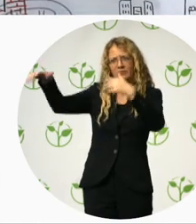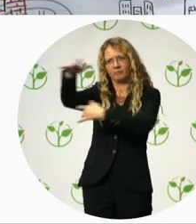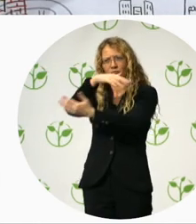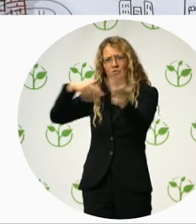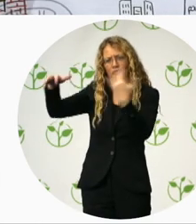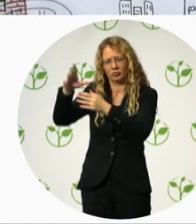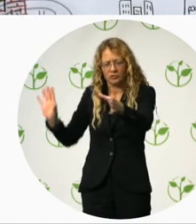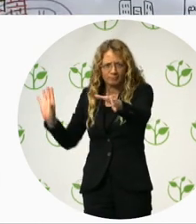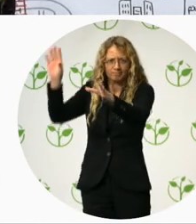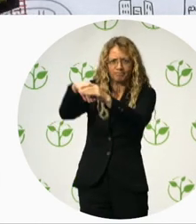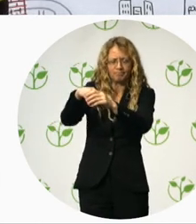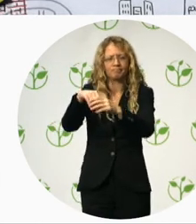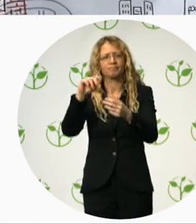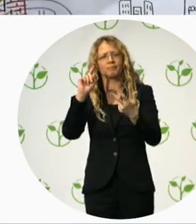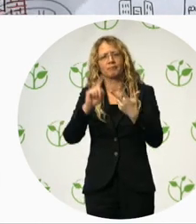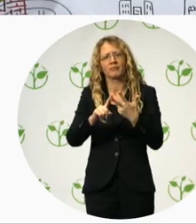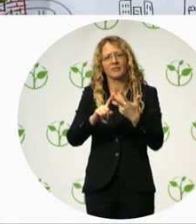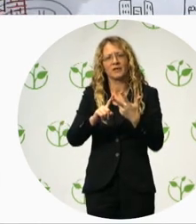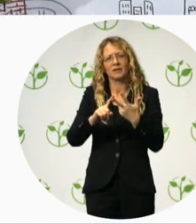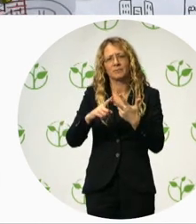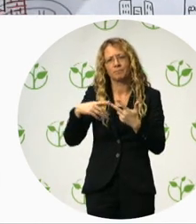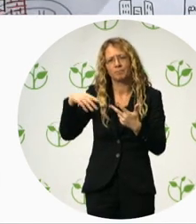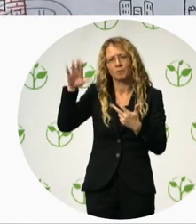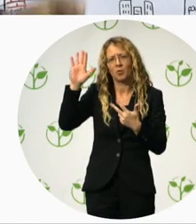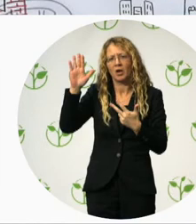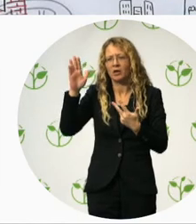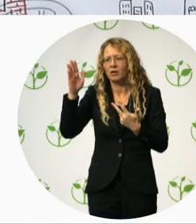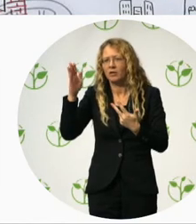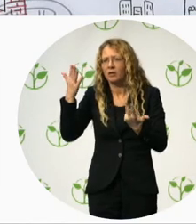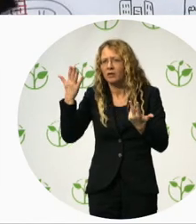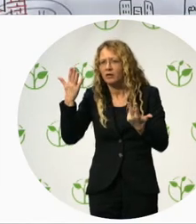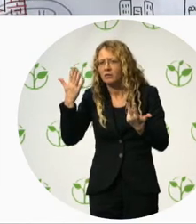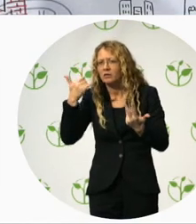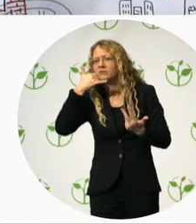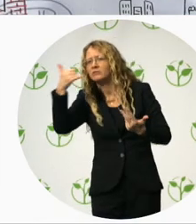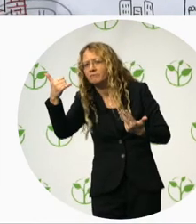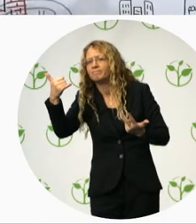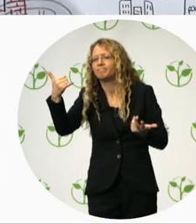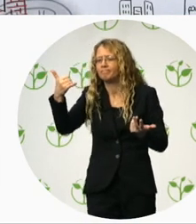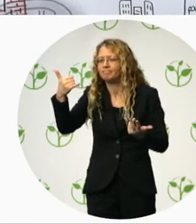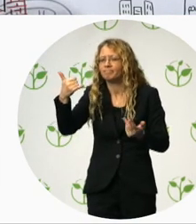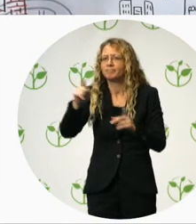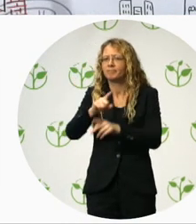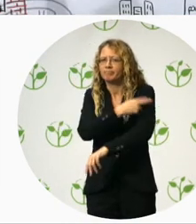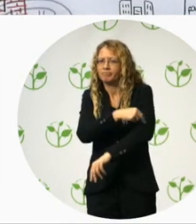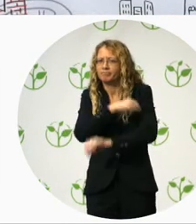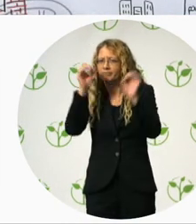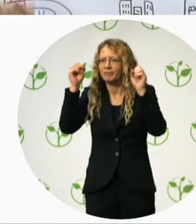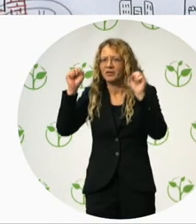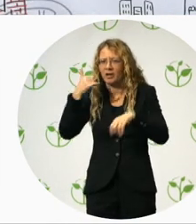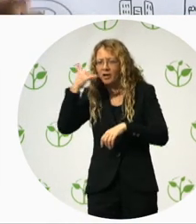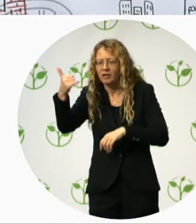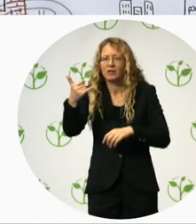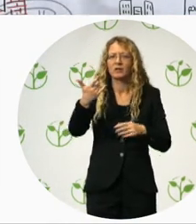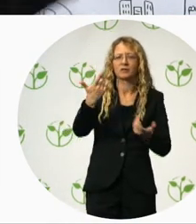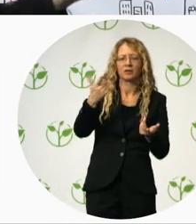a relay interpreter so that with the safety companies like police and so on, you get the